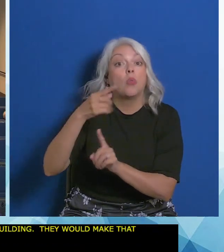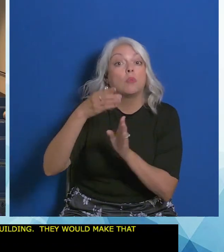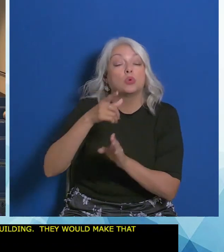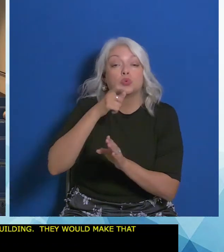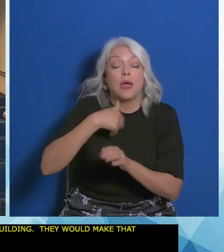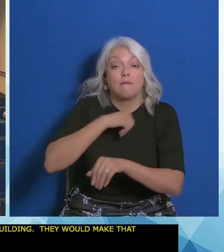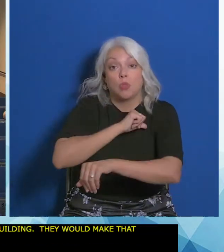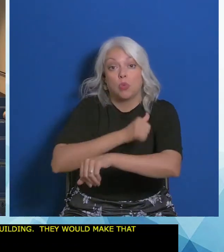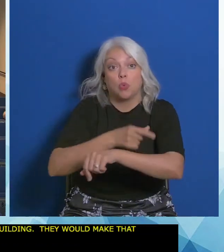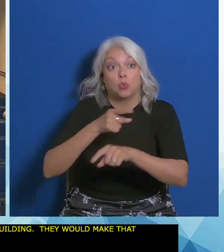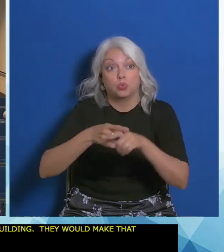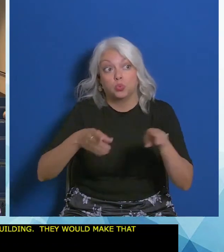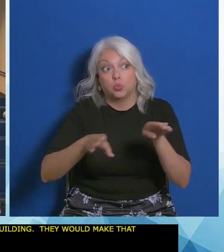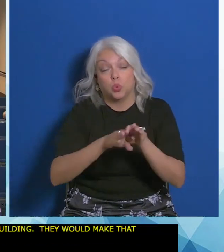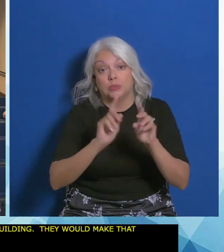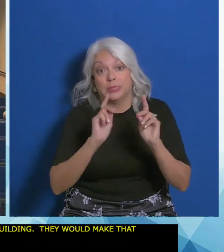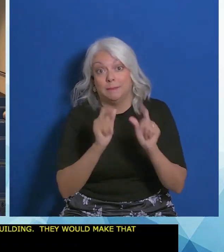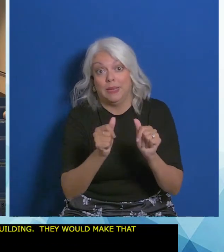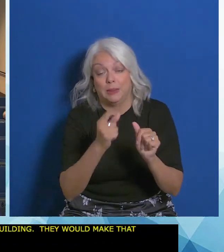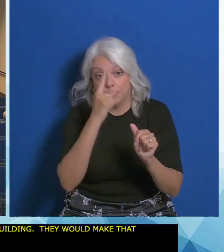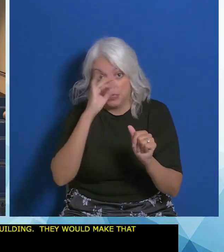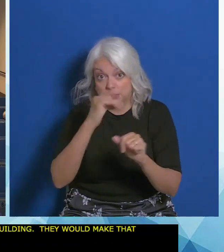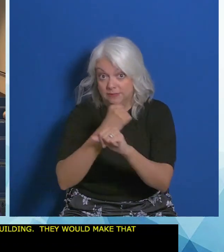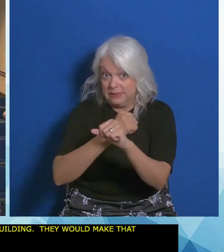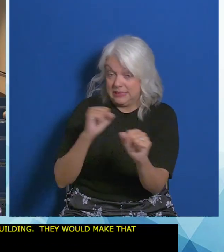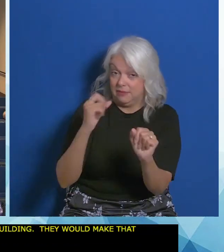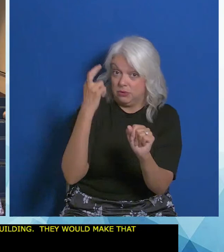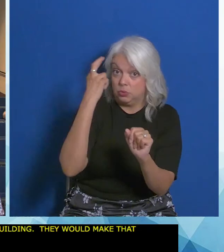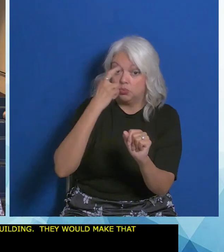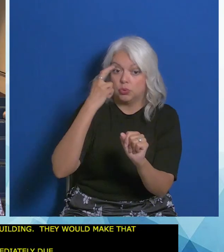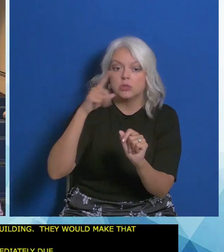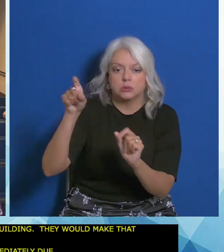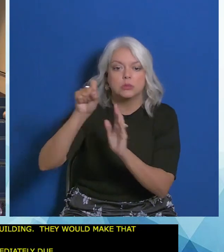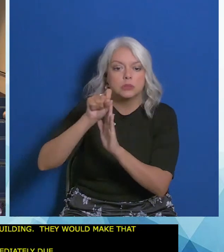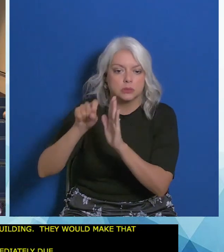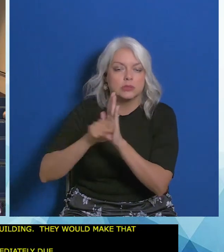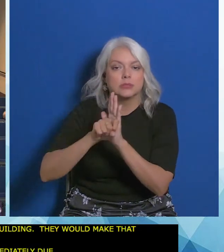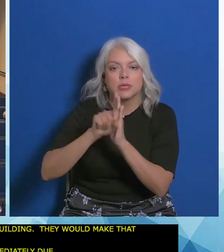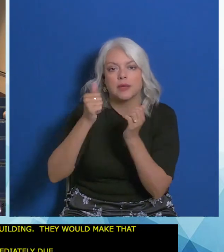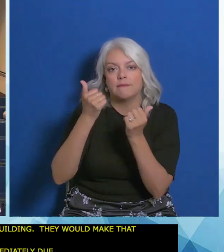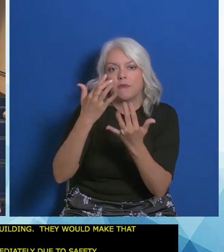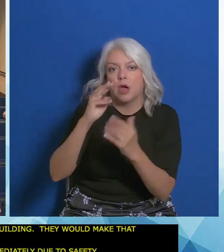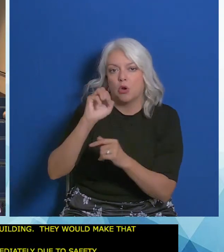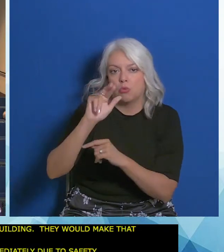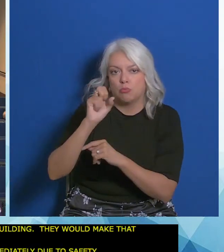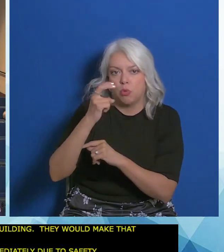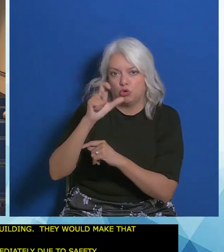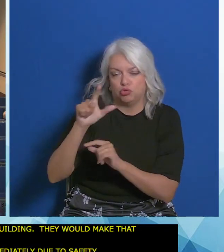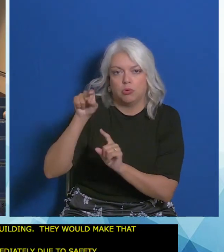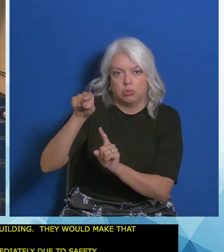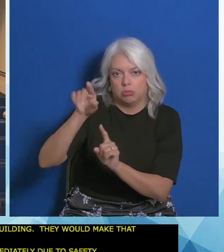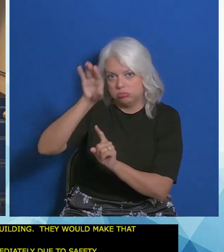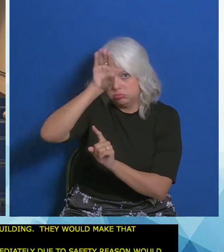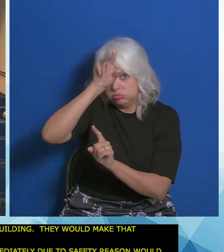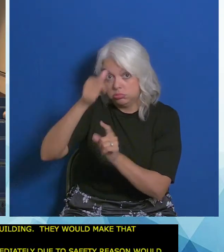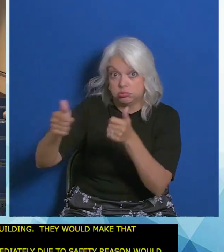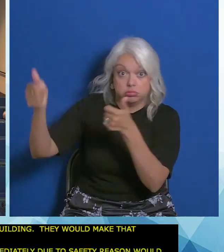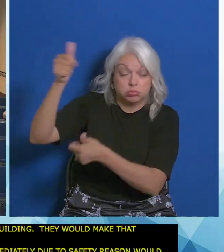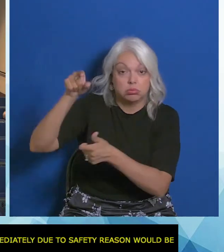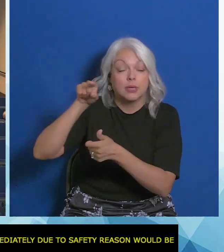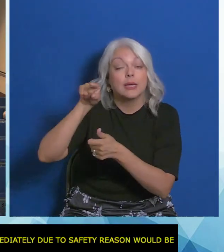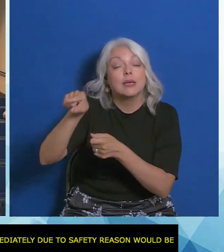close a building immediately due to safety reasons would be the state fire marshal. And the state fire marshal